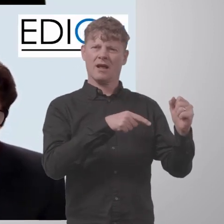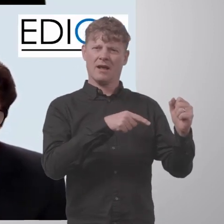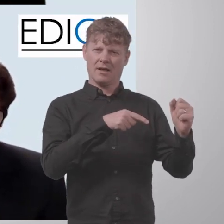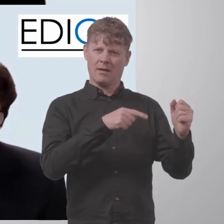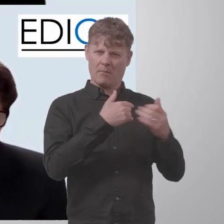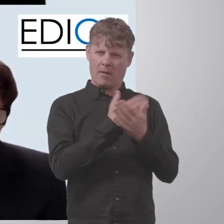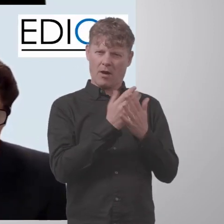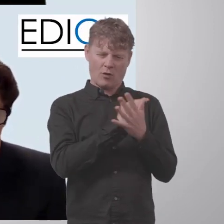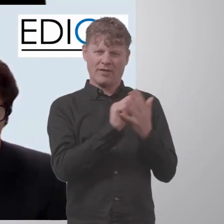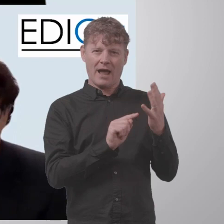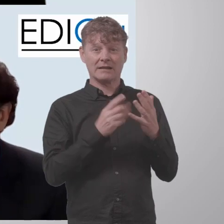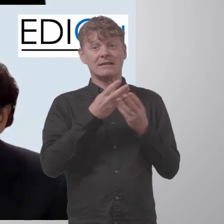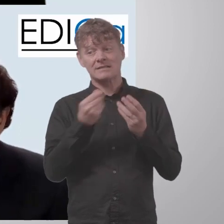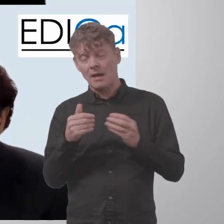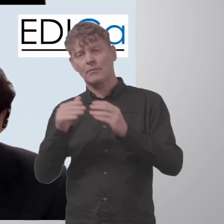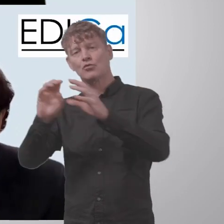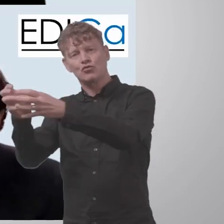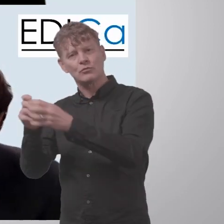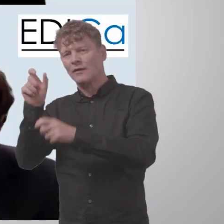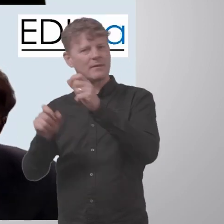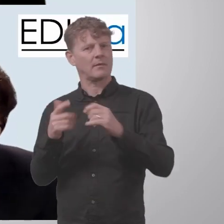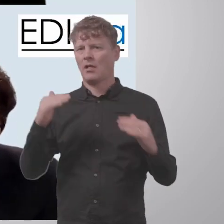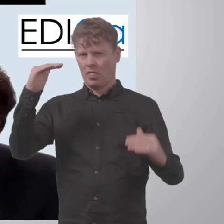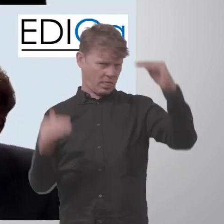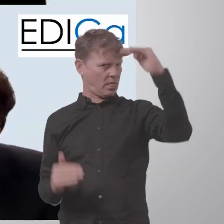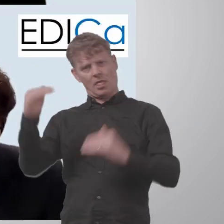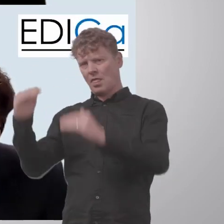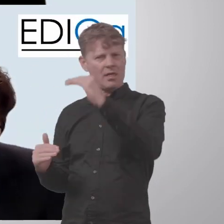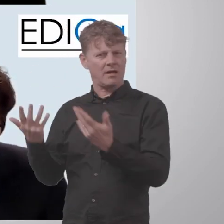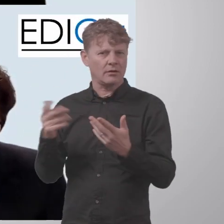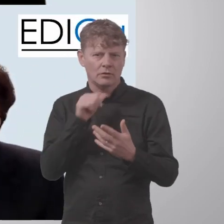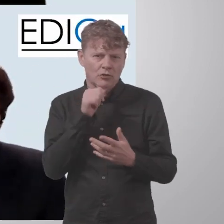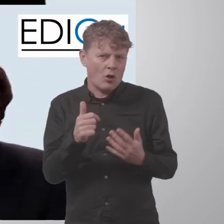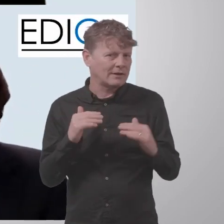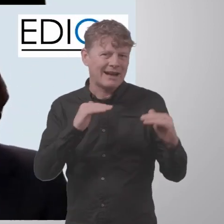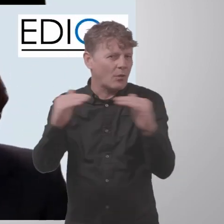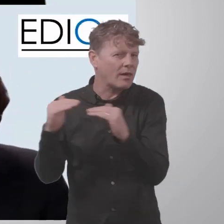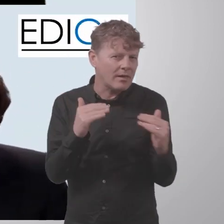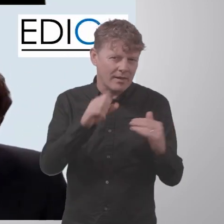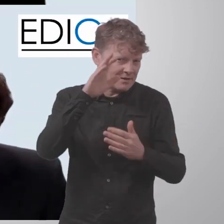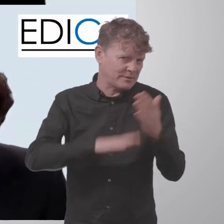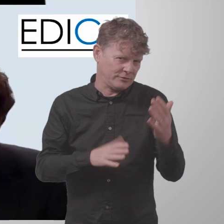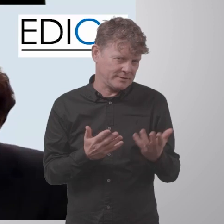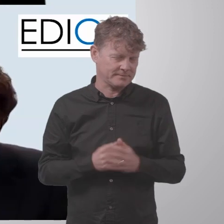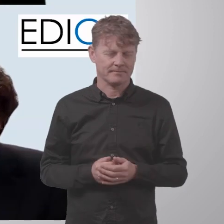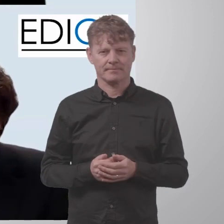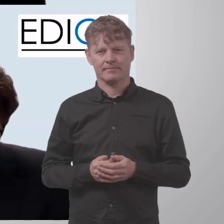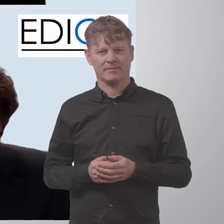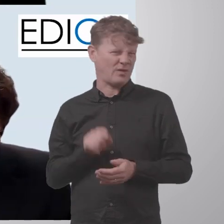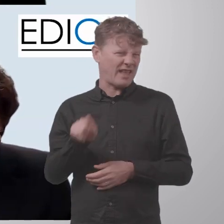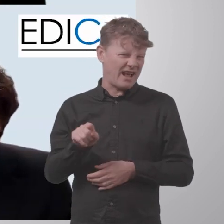employment relationship and labour markets that are more unequal than others. So that's the one thing that I would like to